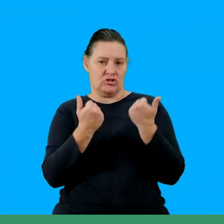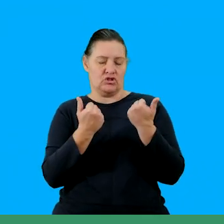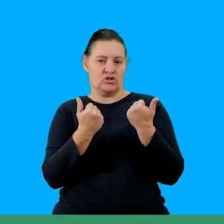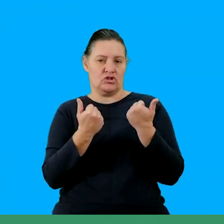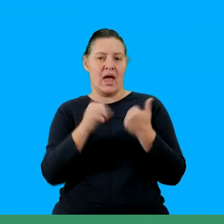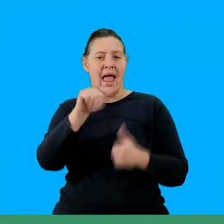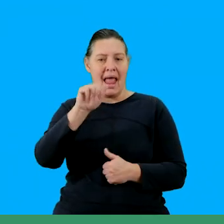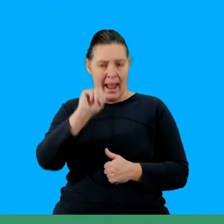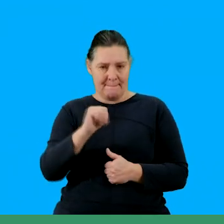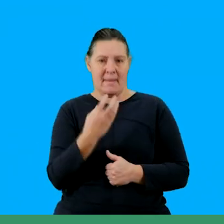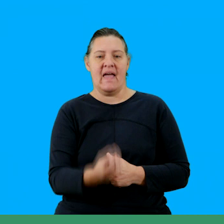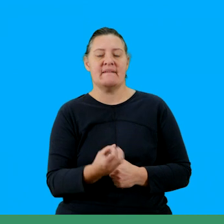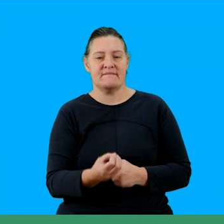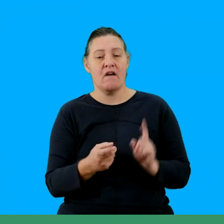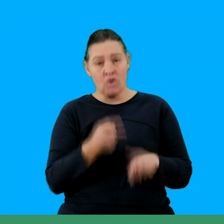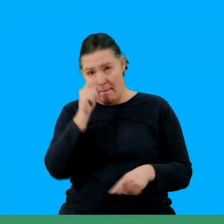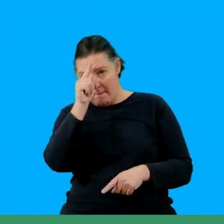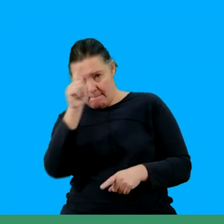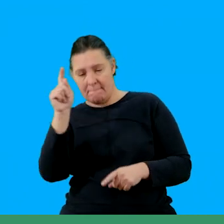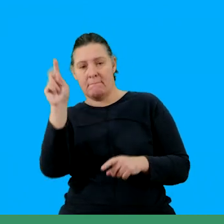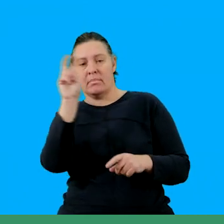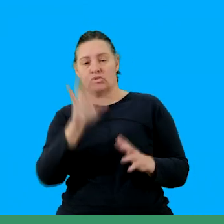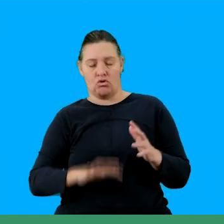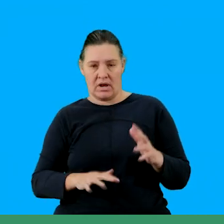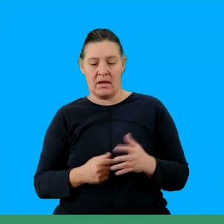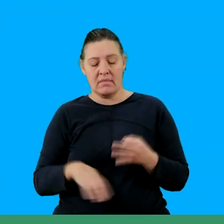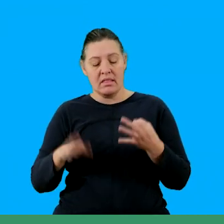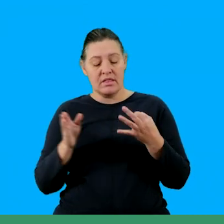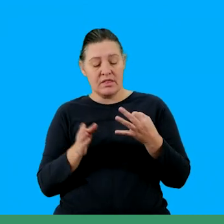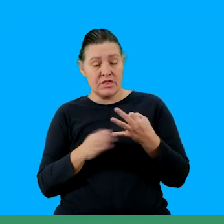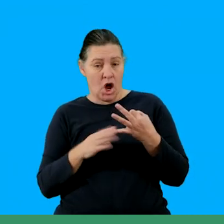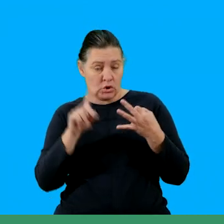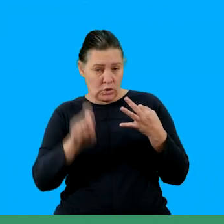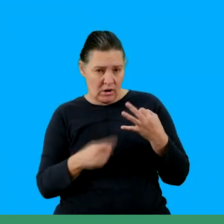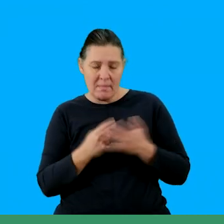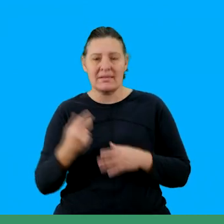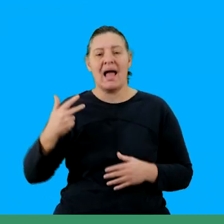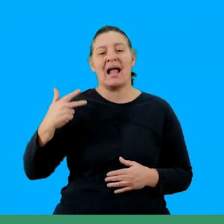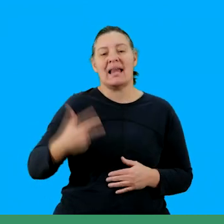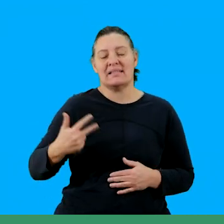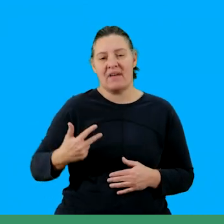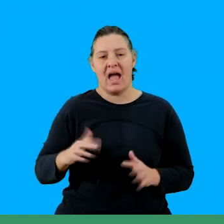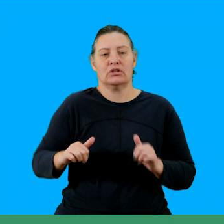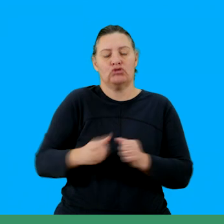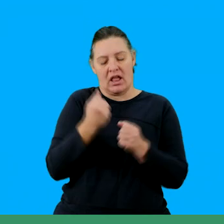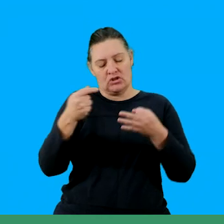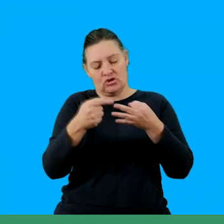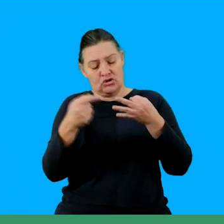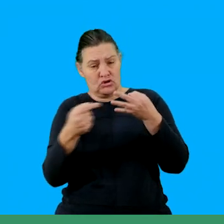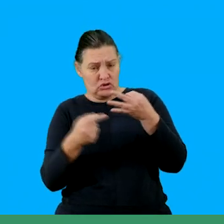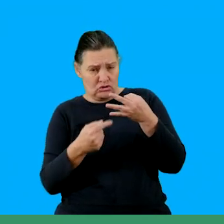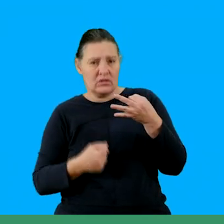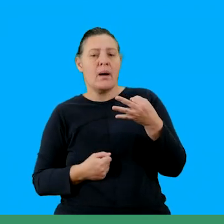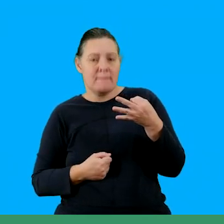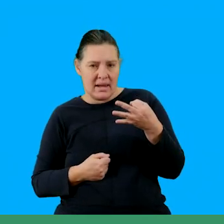are affecting Alpha Mines from the scenario above. And the third one says classify each challenge